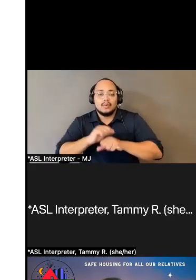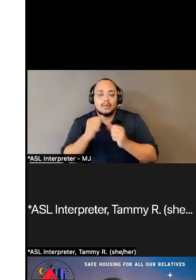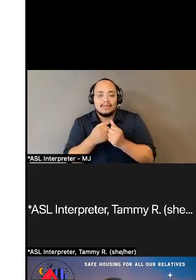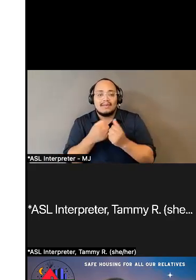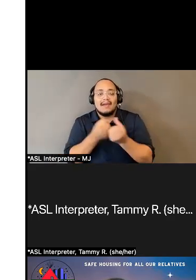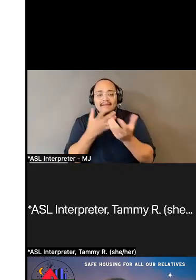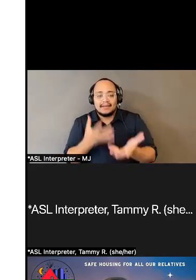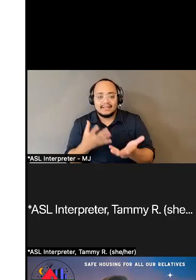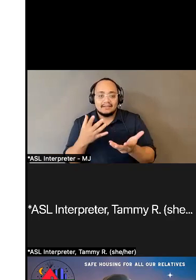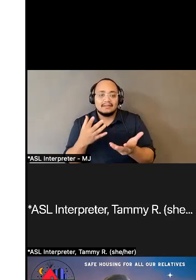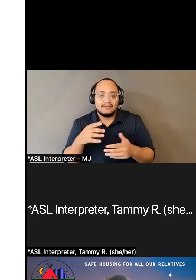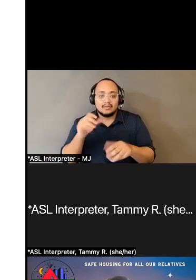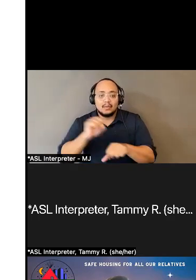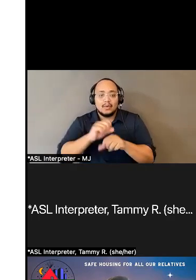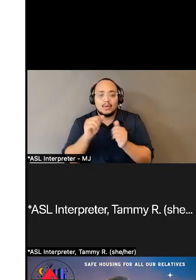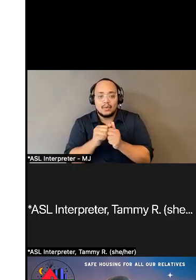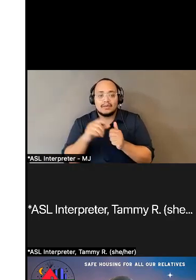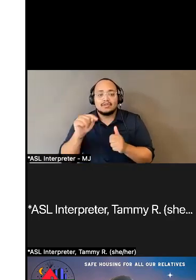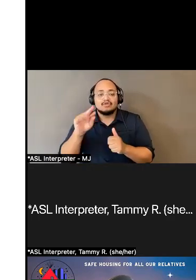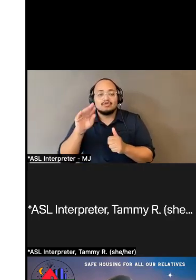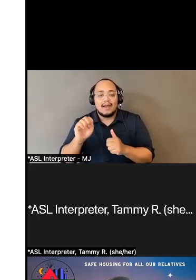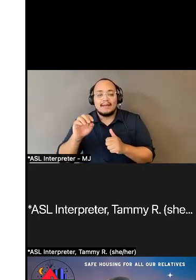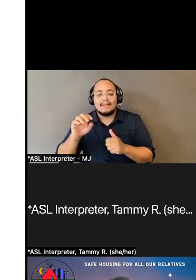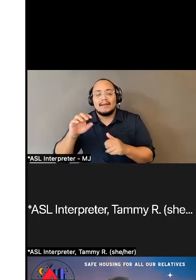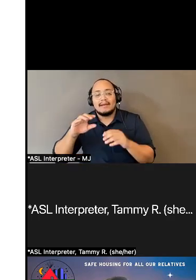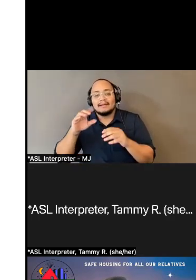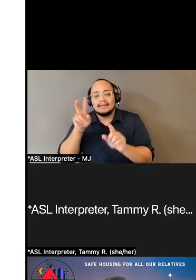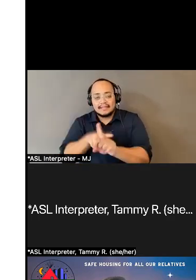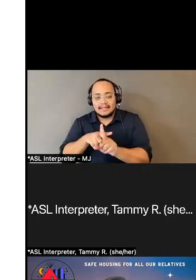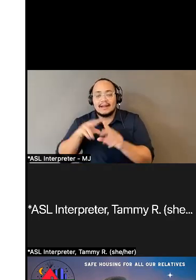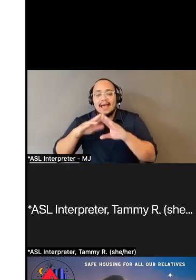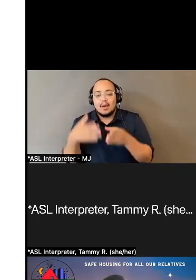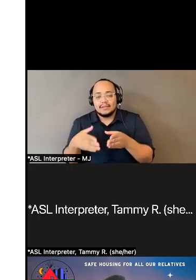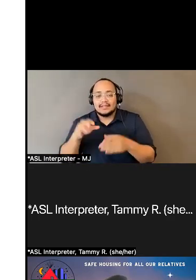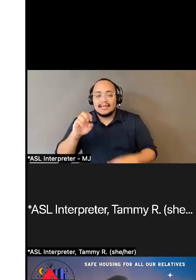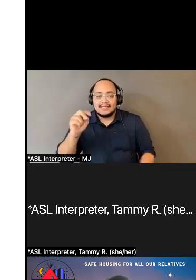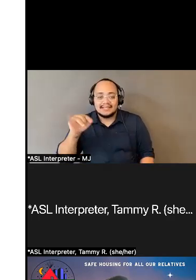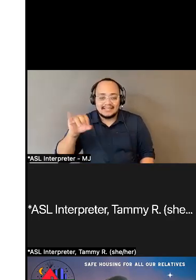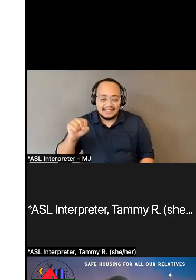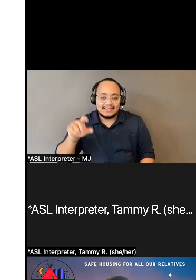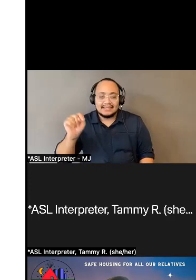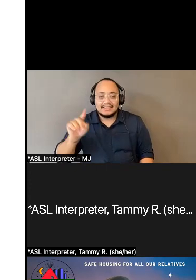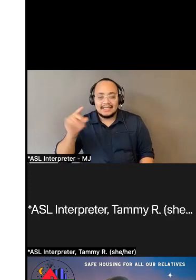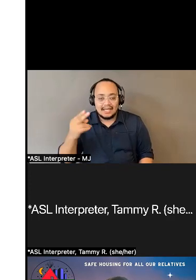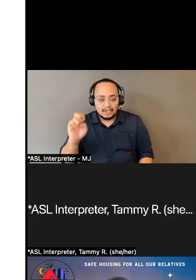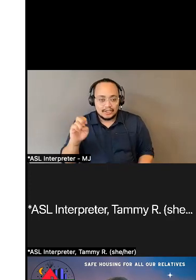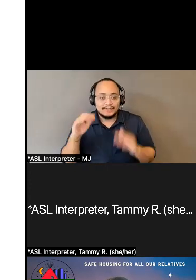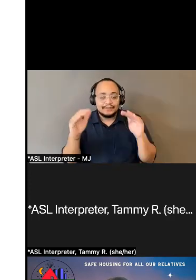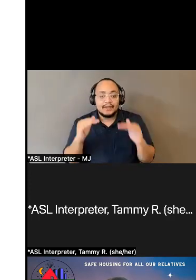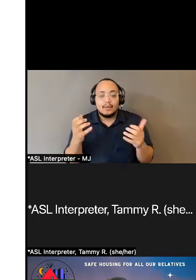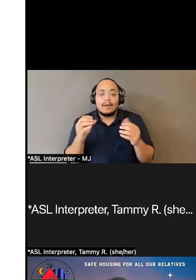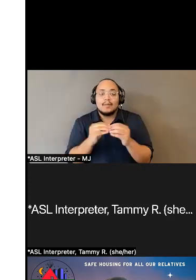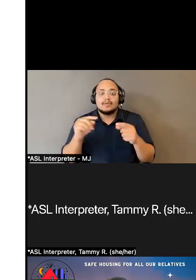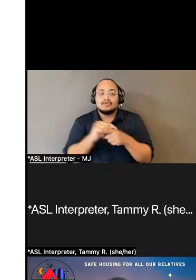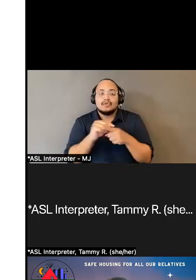important. People wanted to see training to respond to overdoses, training for housing authorities